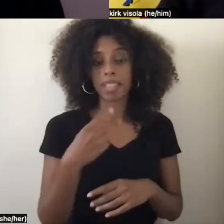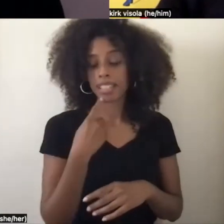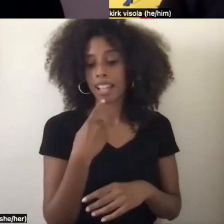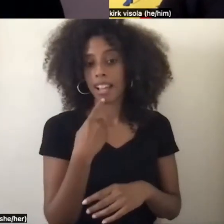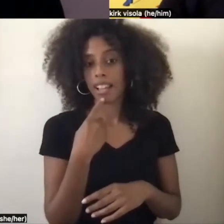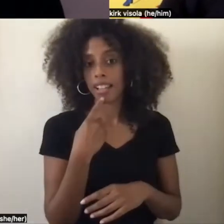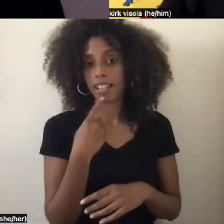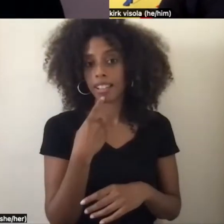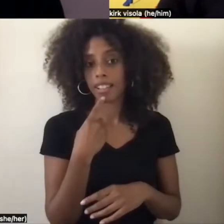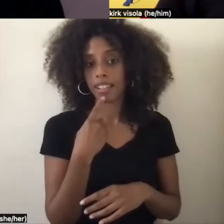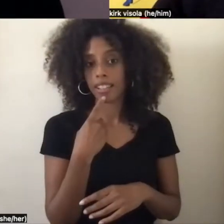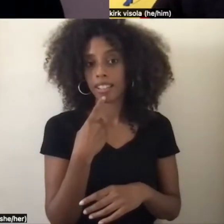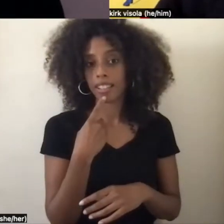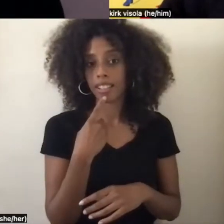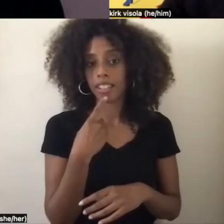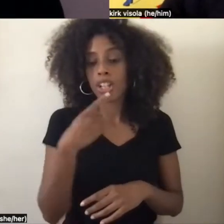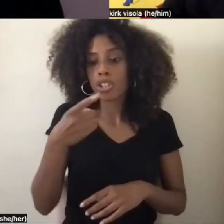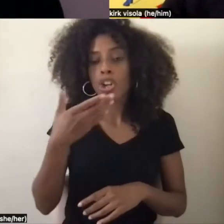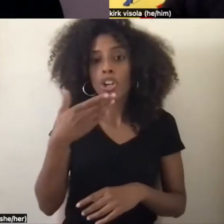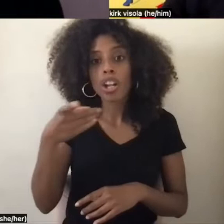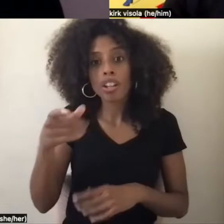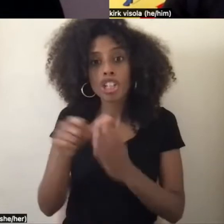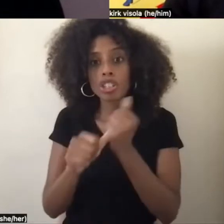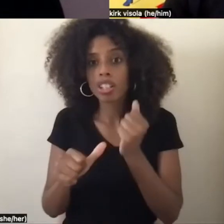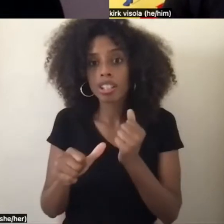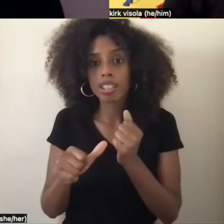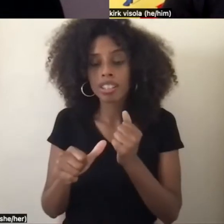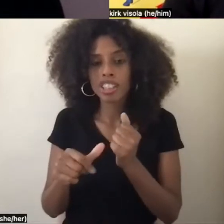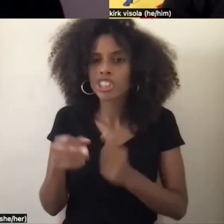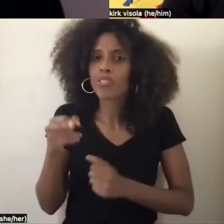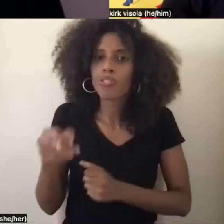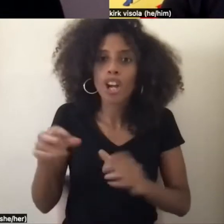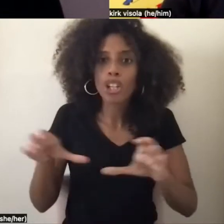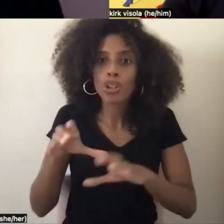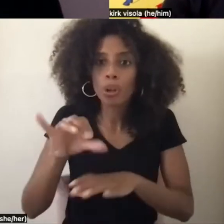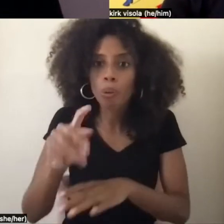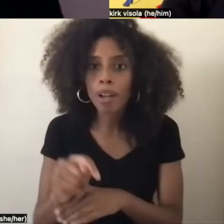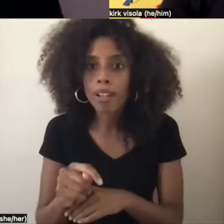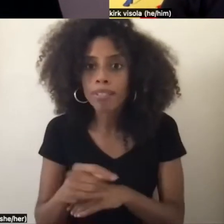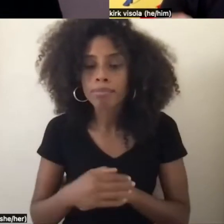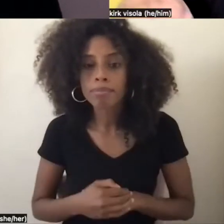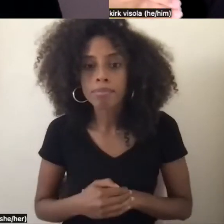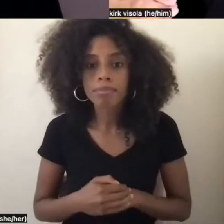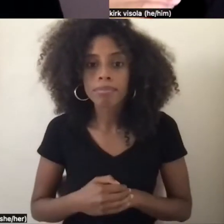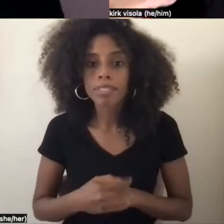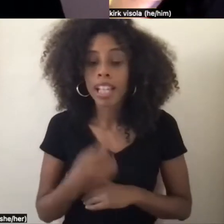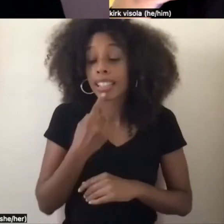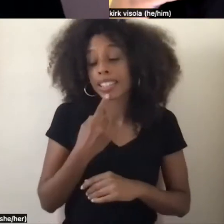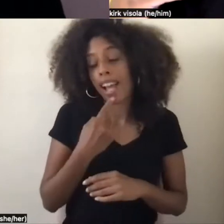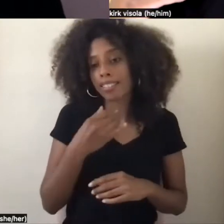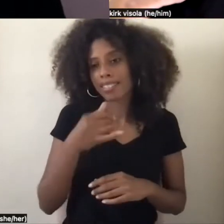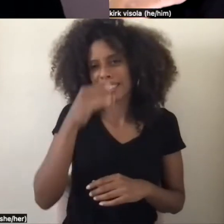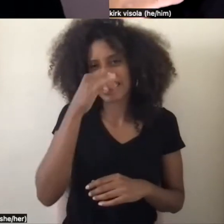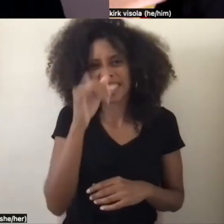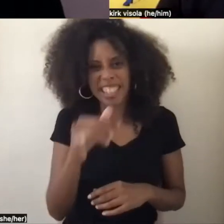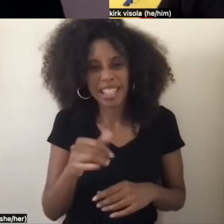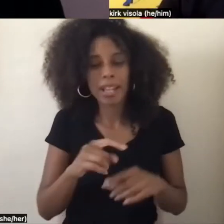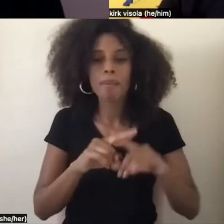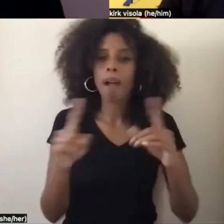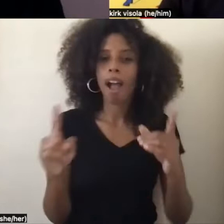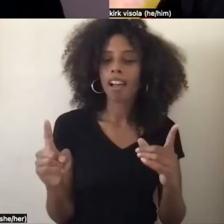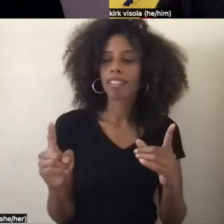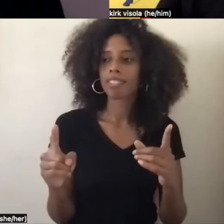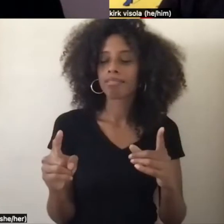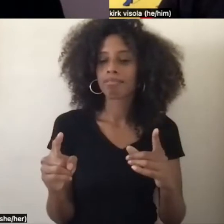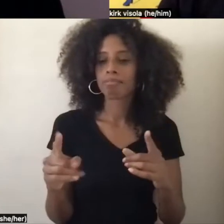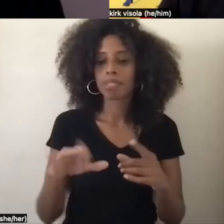you're good at this shit, just fucking do it. And that sounds silly, but it's just like that confirmation